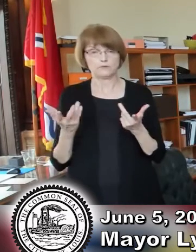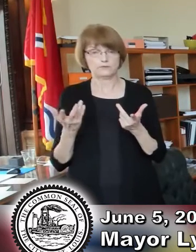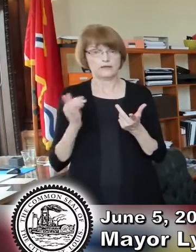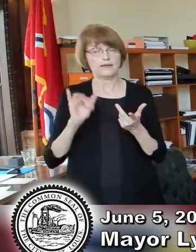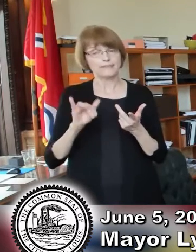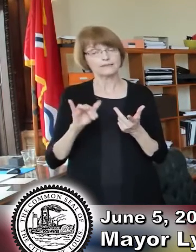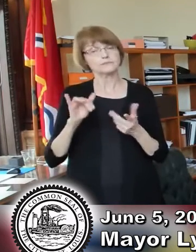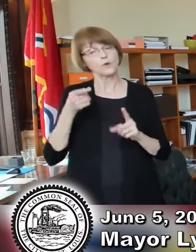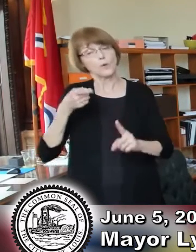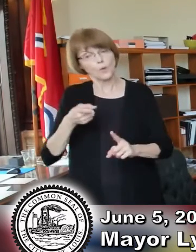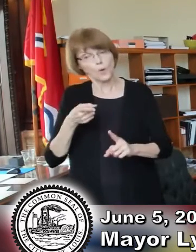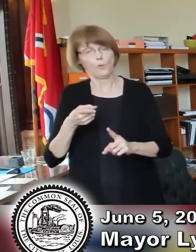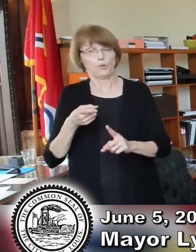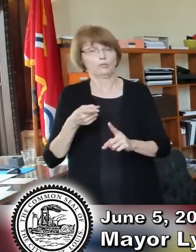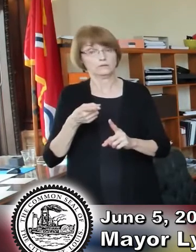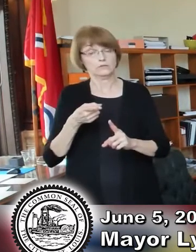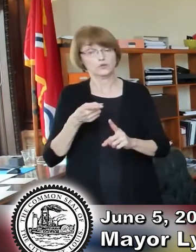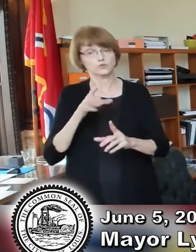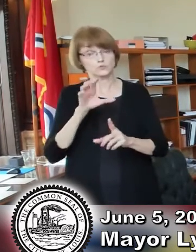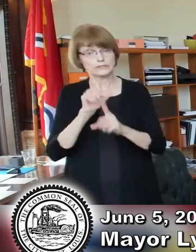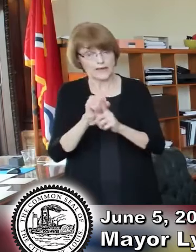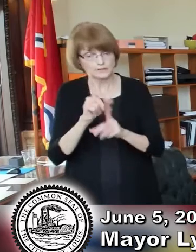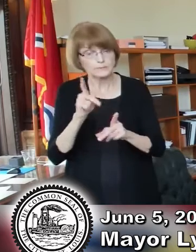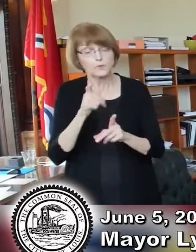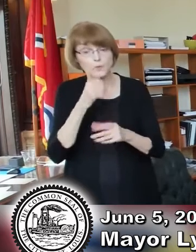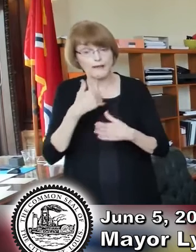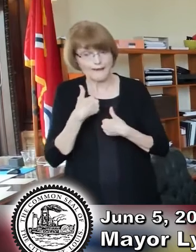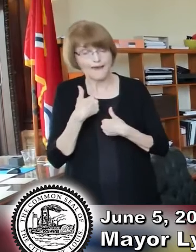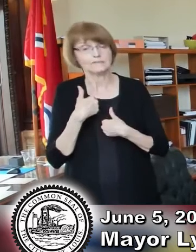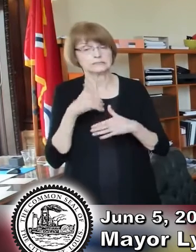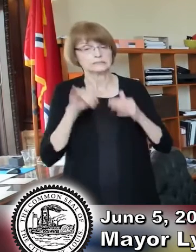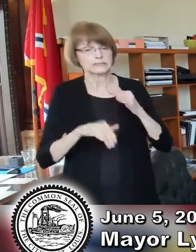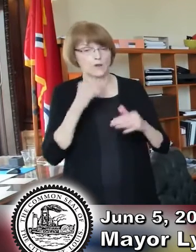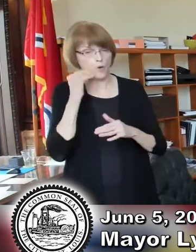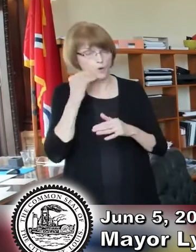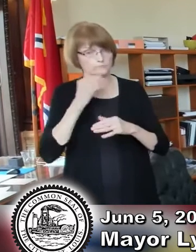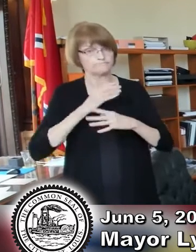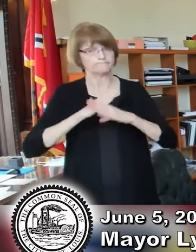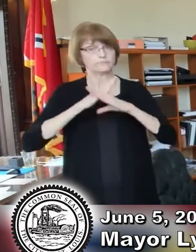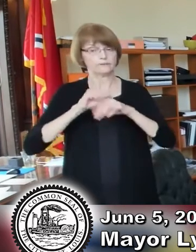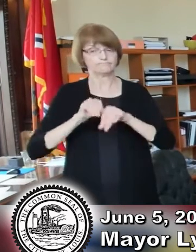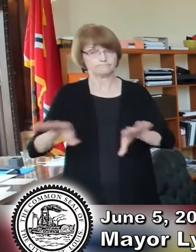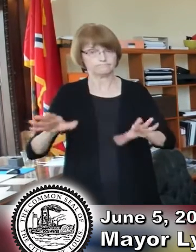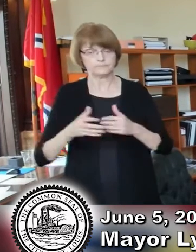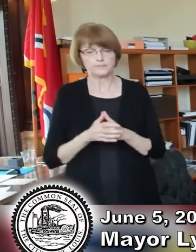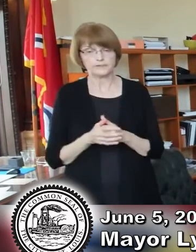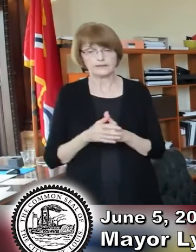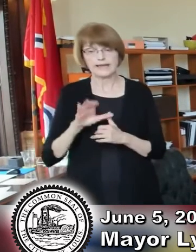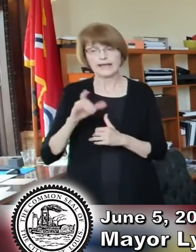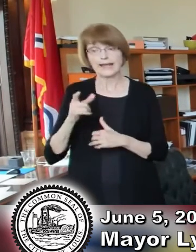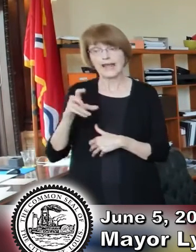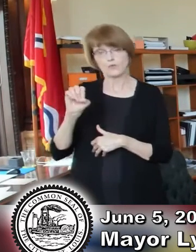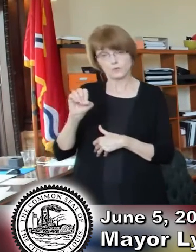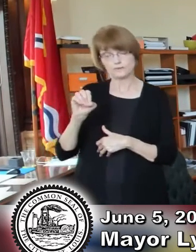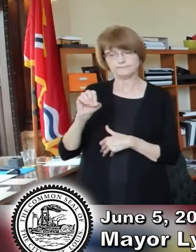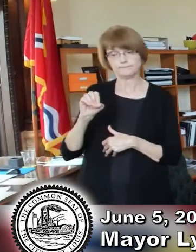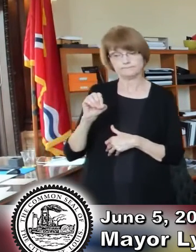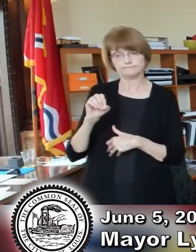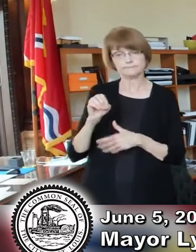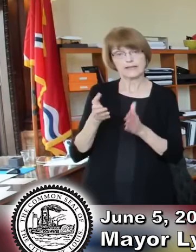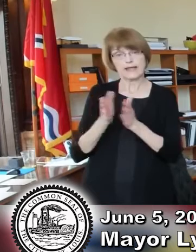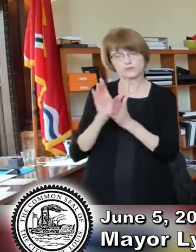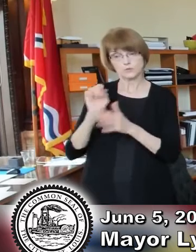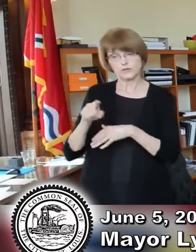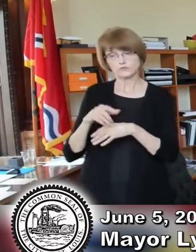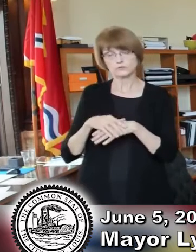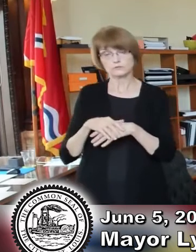to quarantine their contacts. A few more COVID-19 questions, Mayor. Catherine's question is, are restaurant employees required